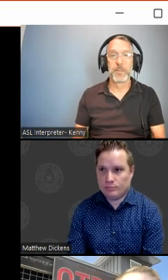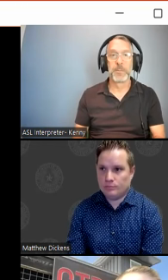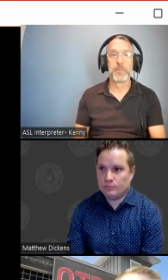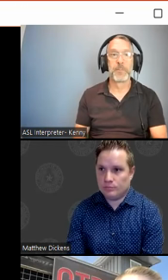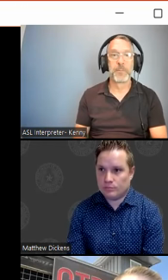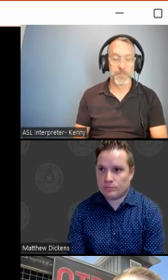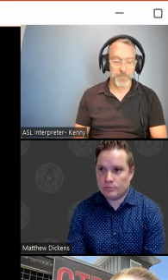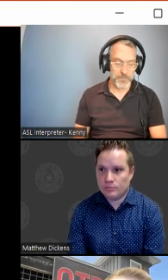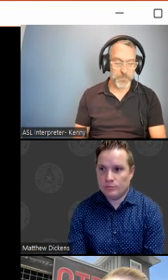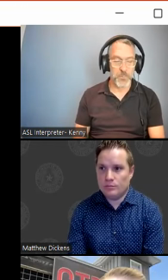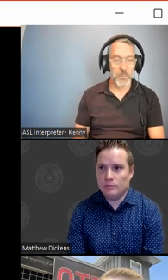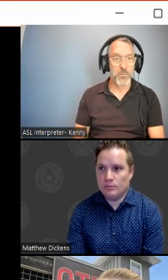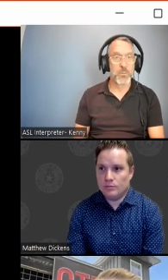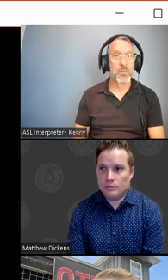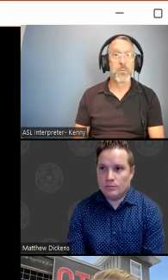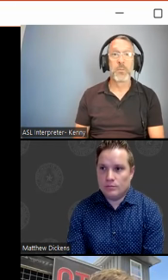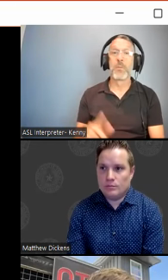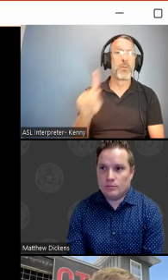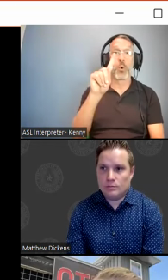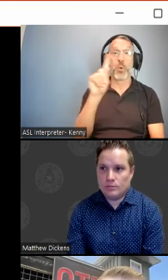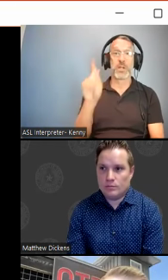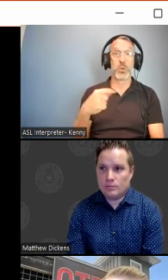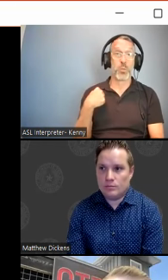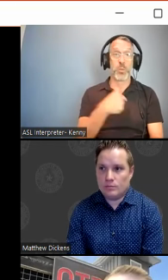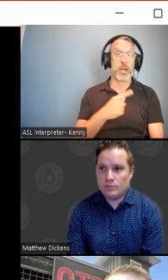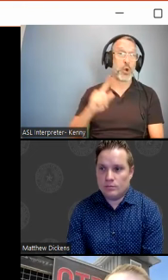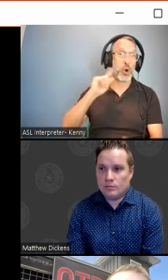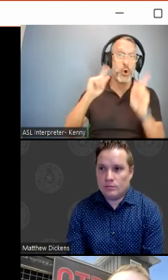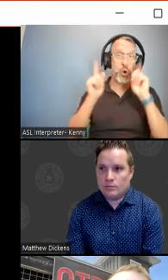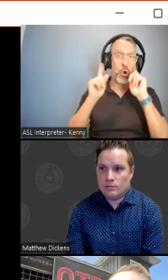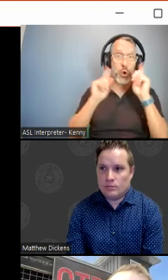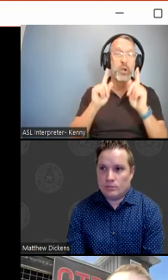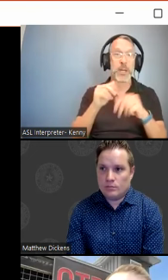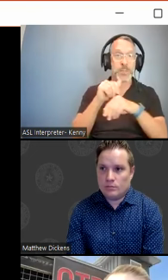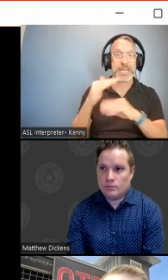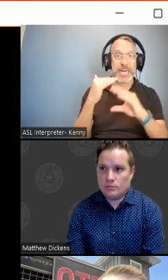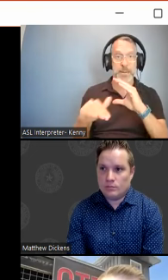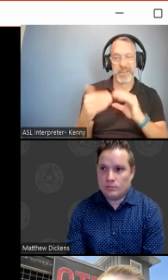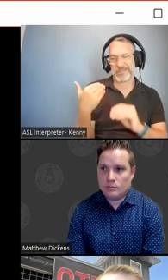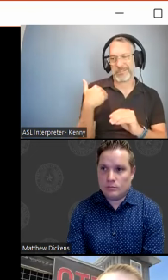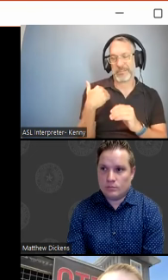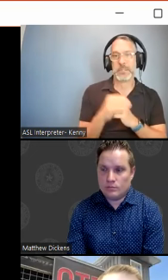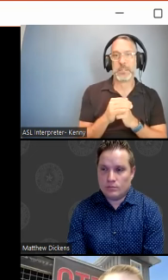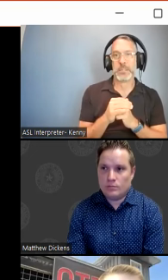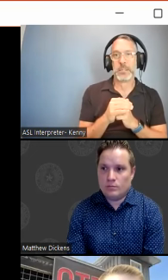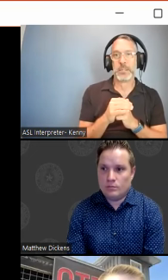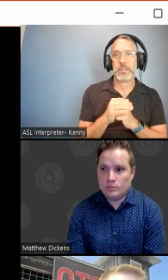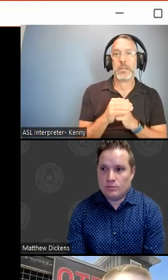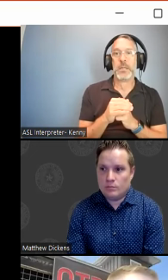So, you know, the big question we got, and that was sent and emailed early on,